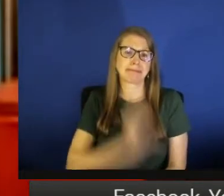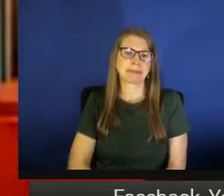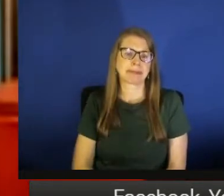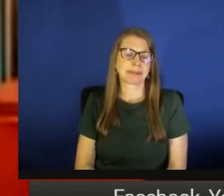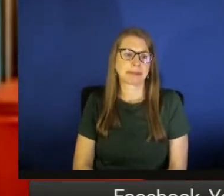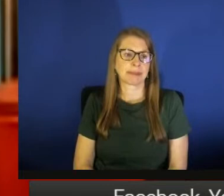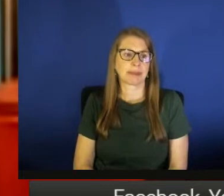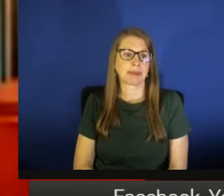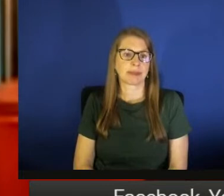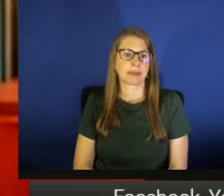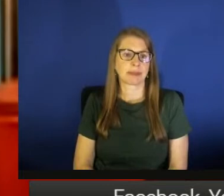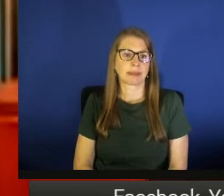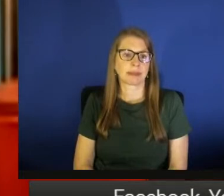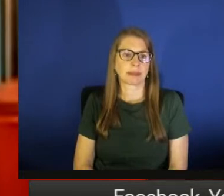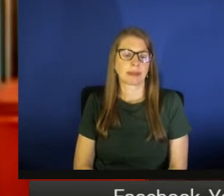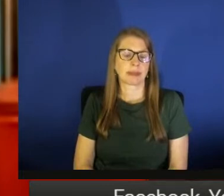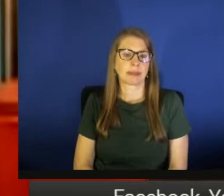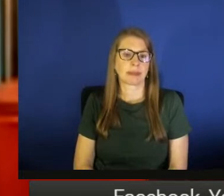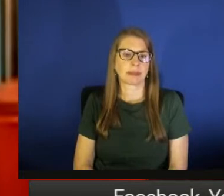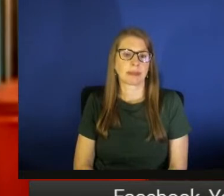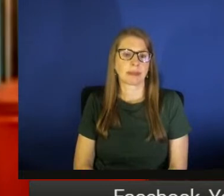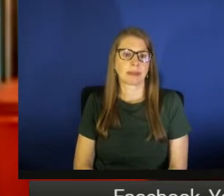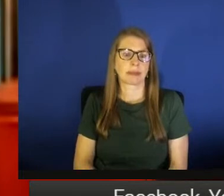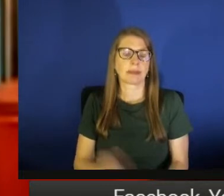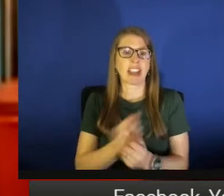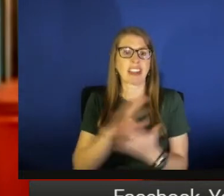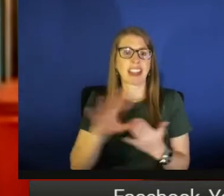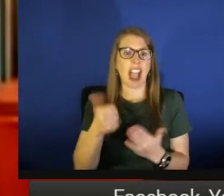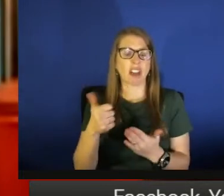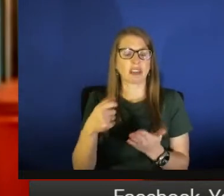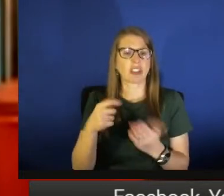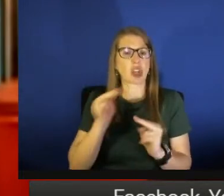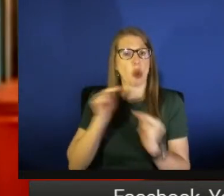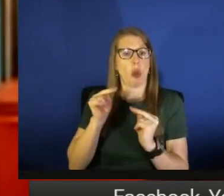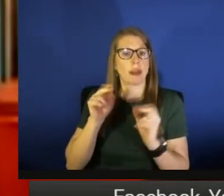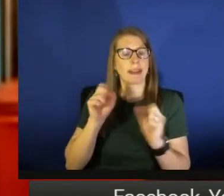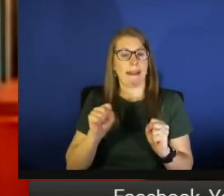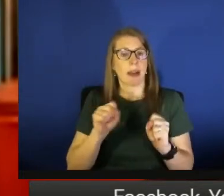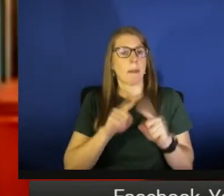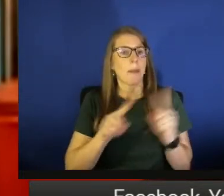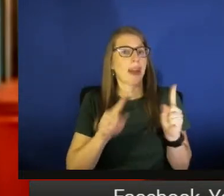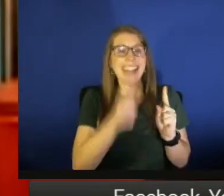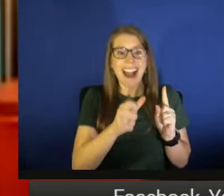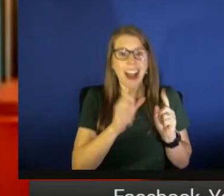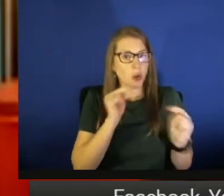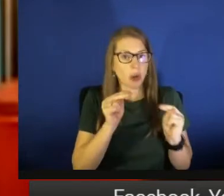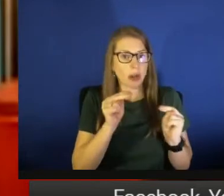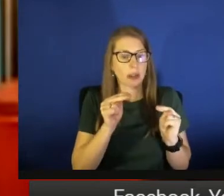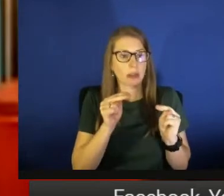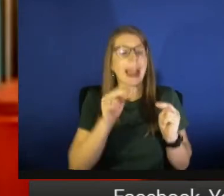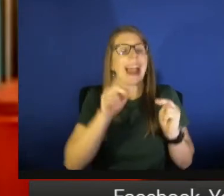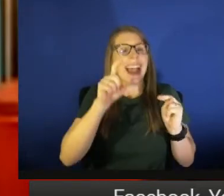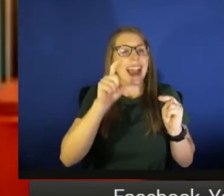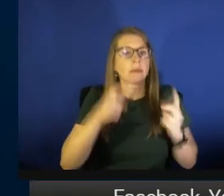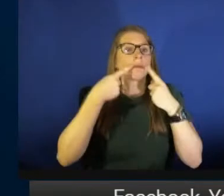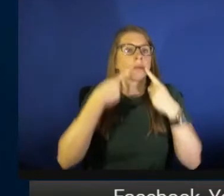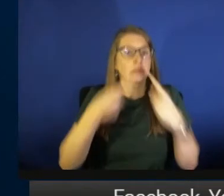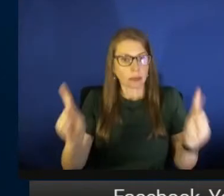certainly, everything else was negotiable. What was non-negotiable was being there for our audience each